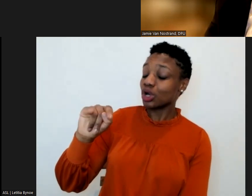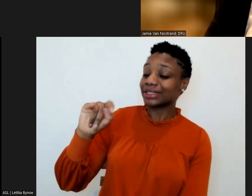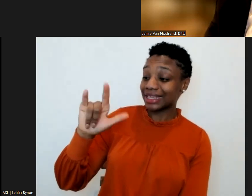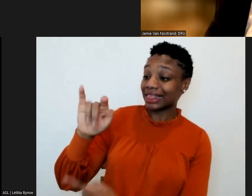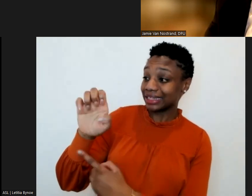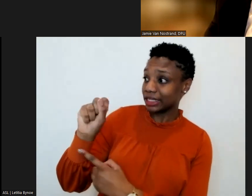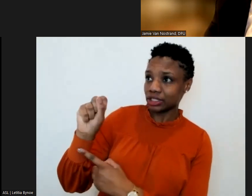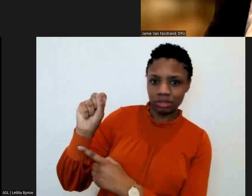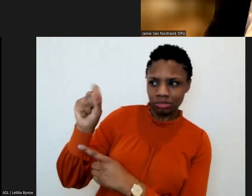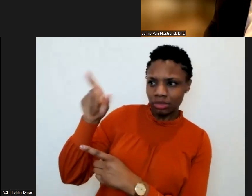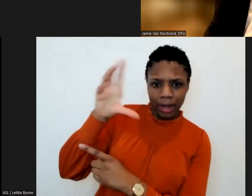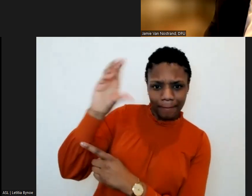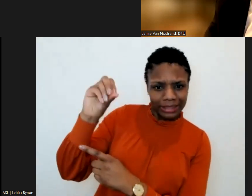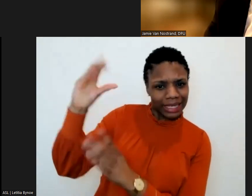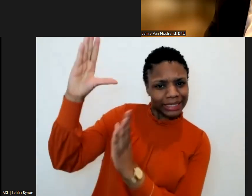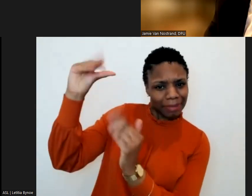that and